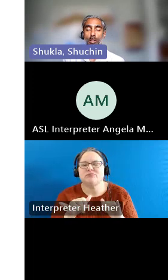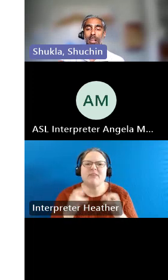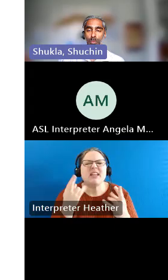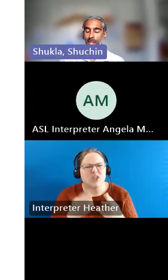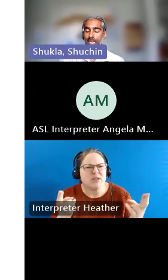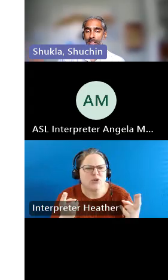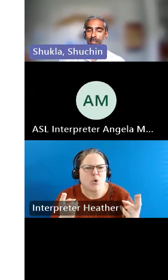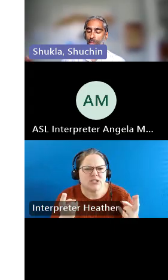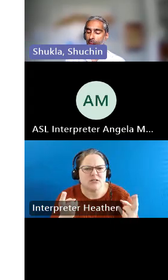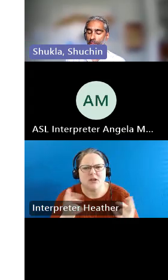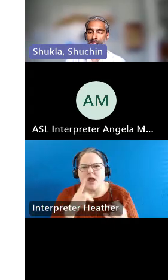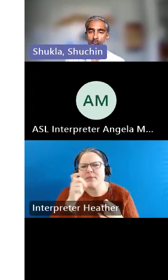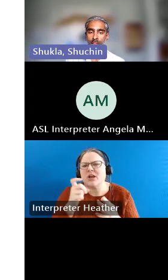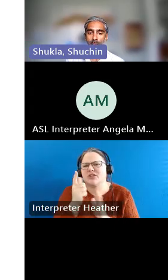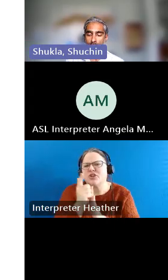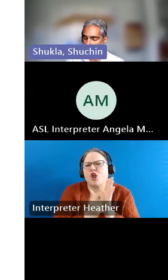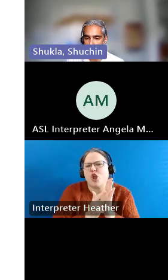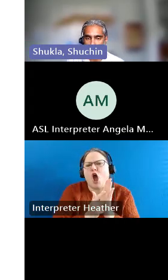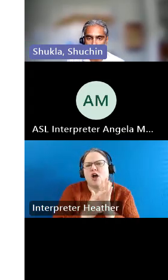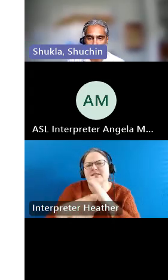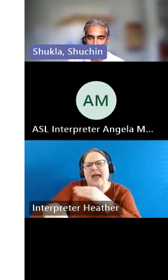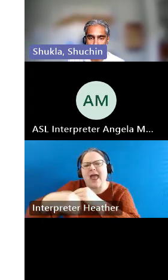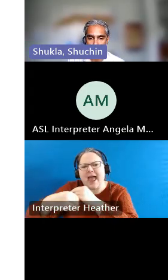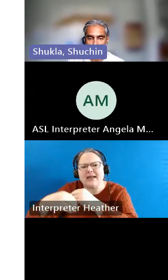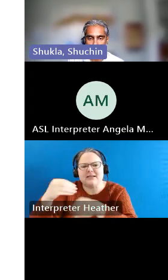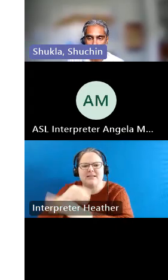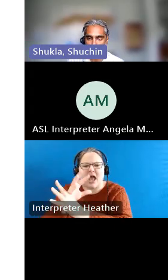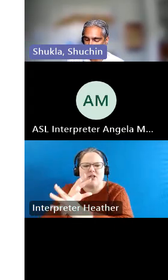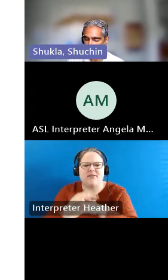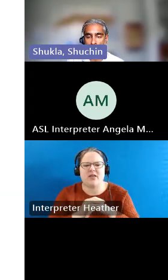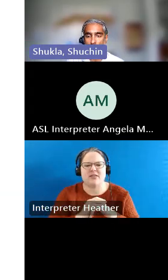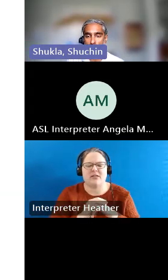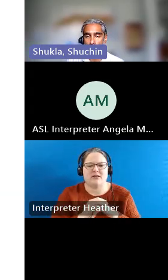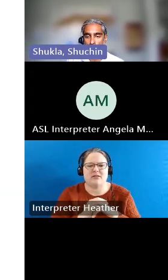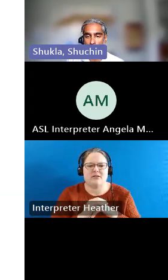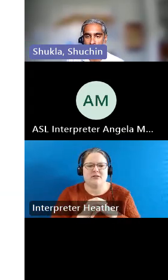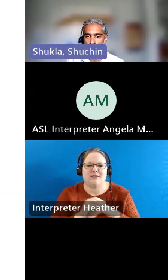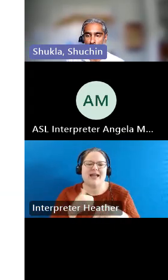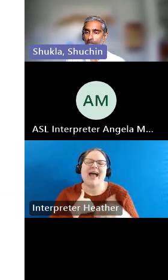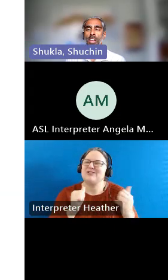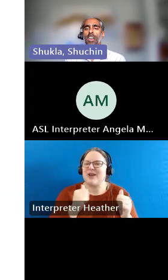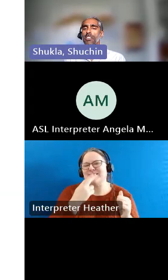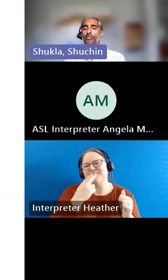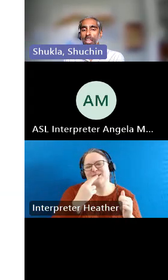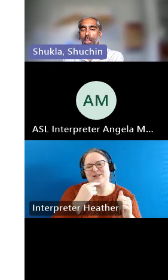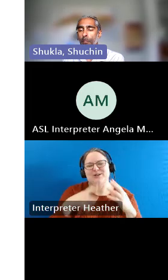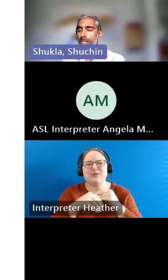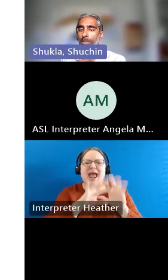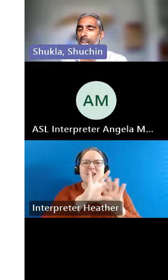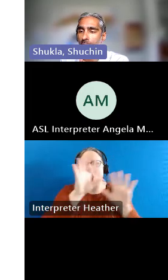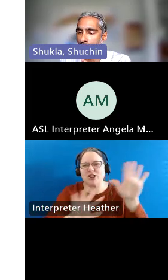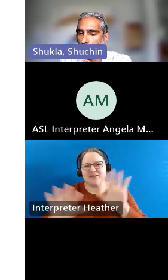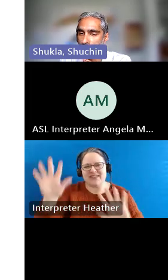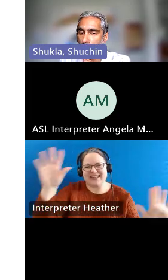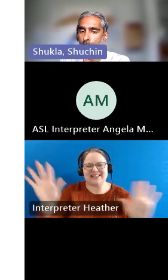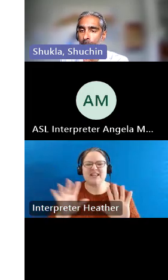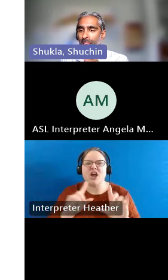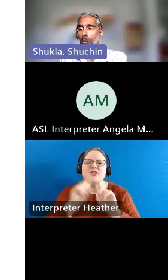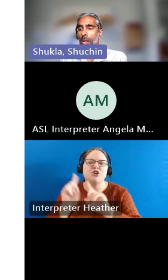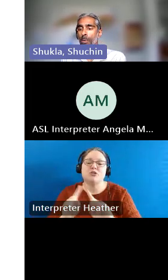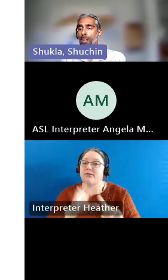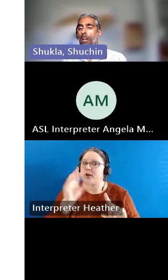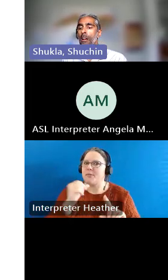resource because the laws were extended to allow for telehealth. So, I was trying to be cute and put all these animations, but there's a variety of companies. I'm not trying to